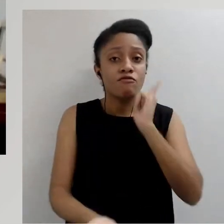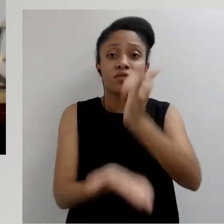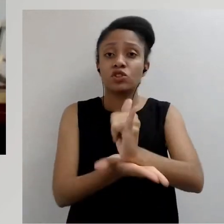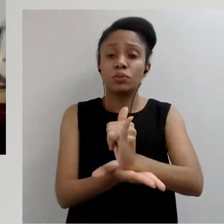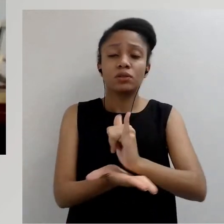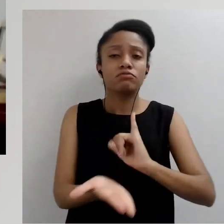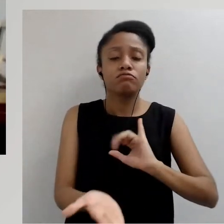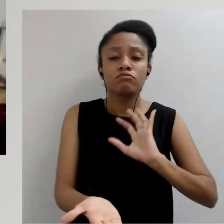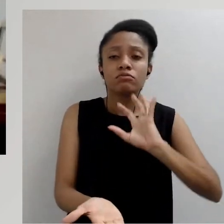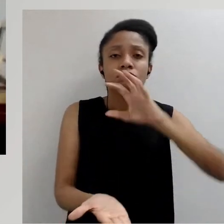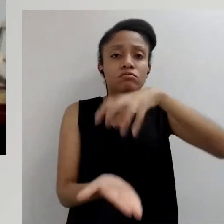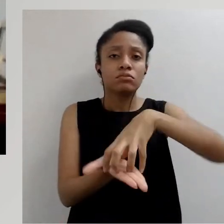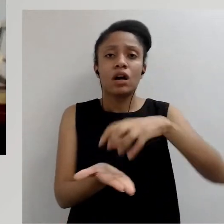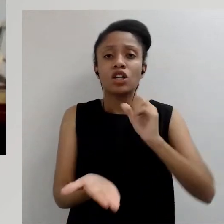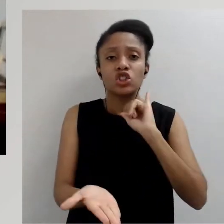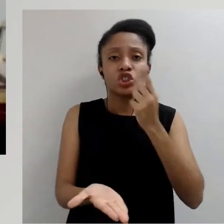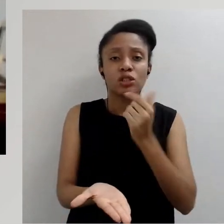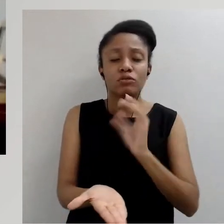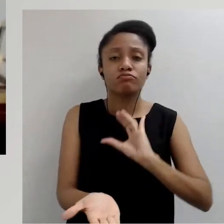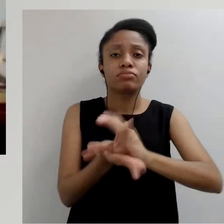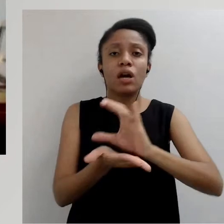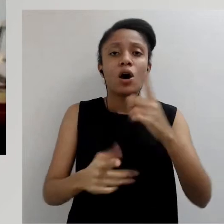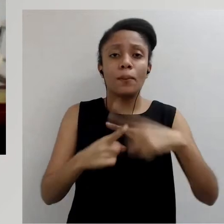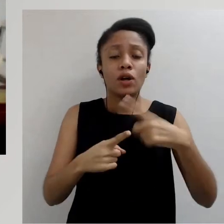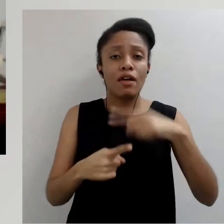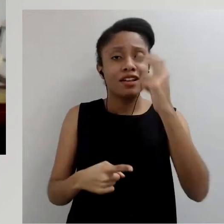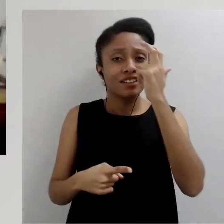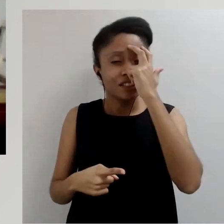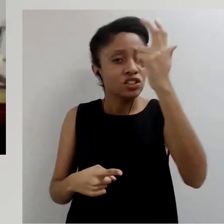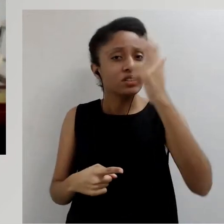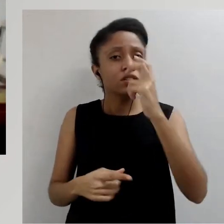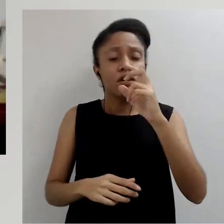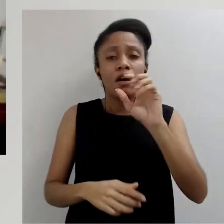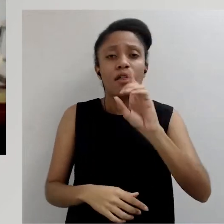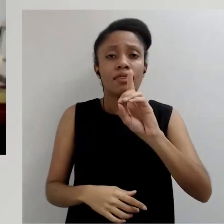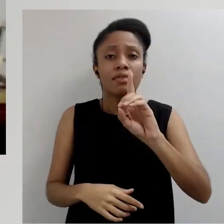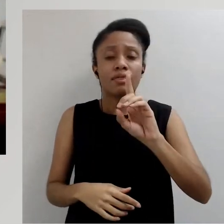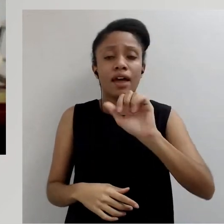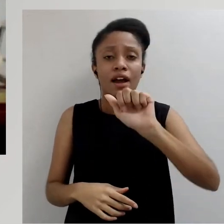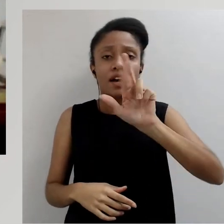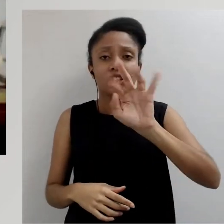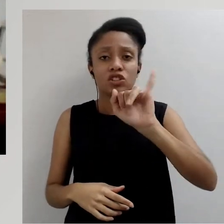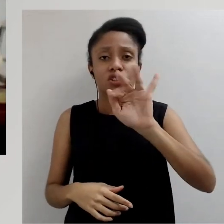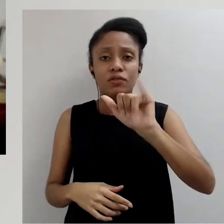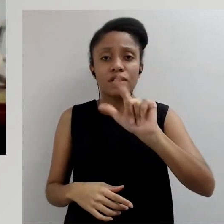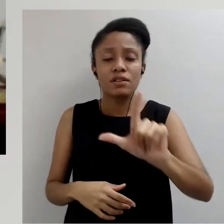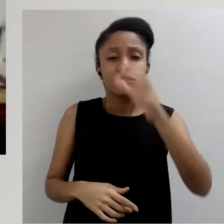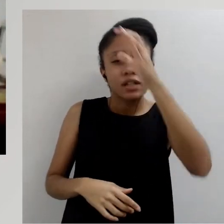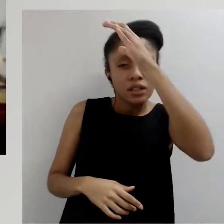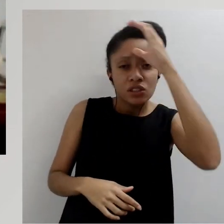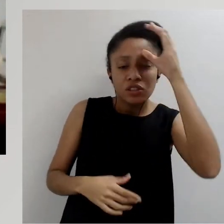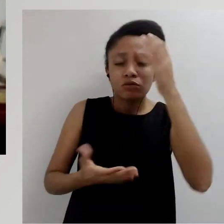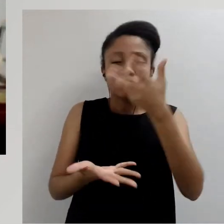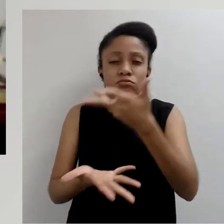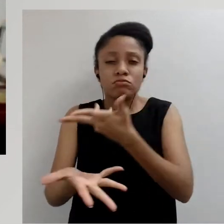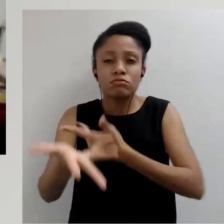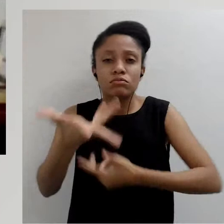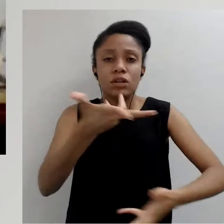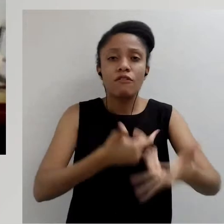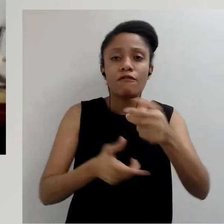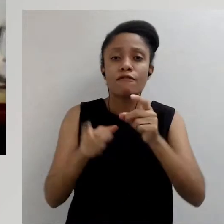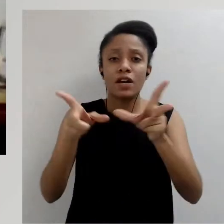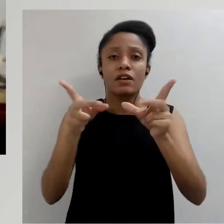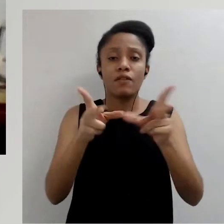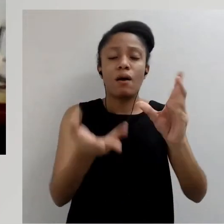is having information and having information of artificial intelligence, you need to use that to the client so that you